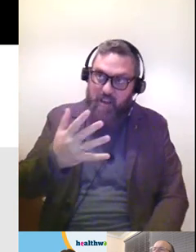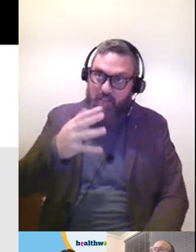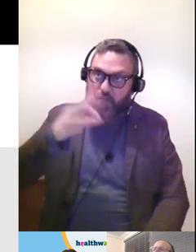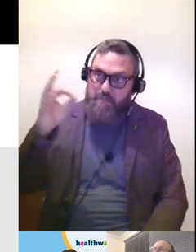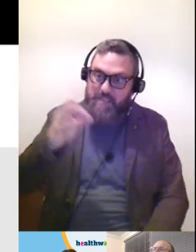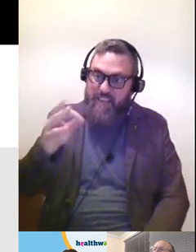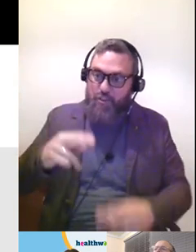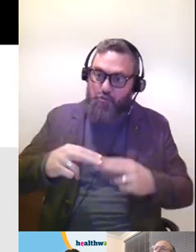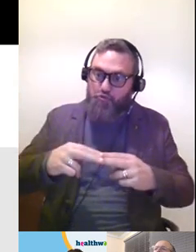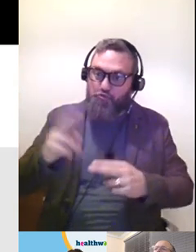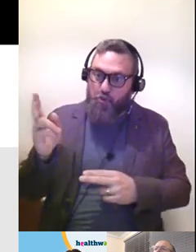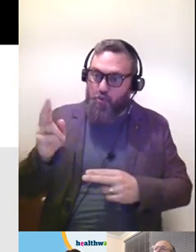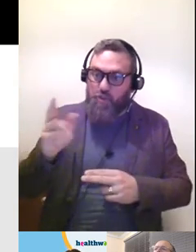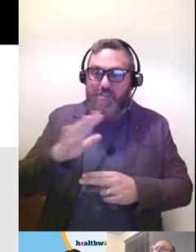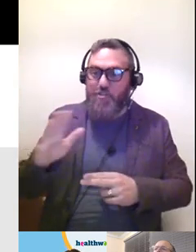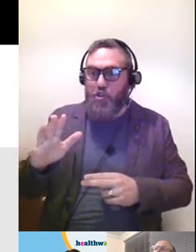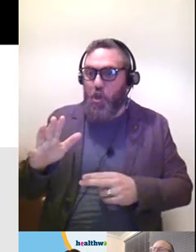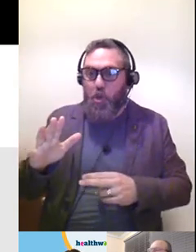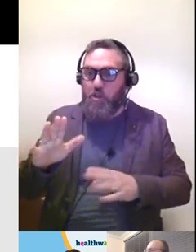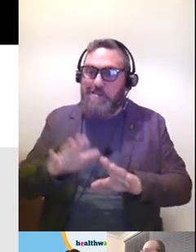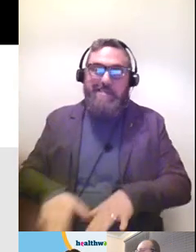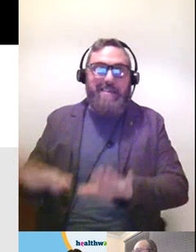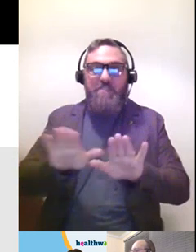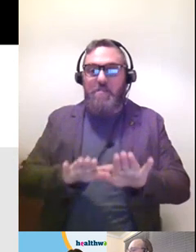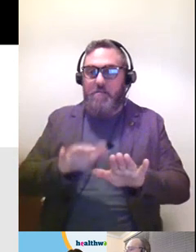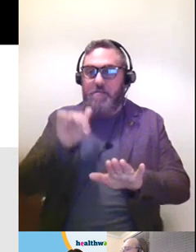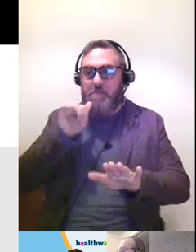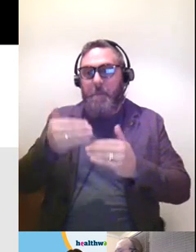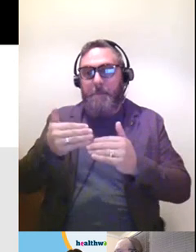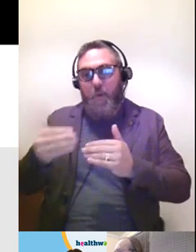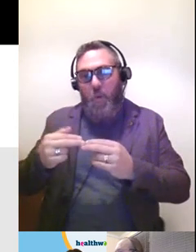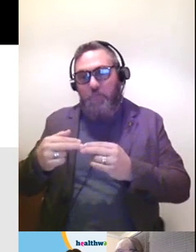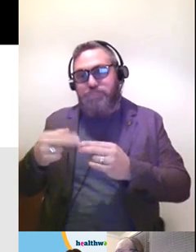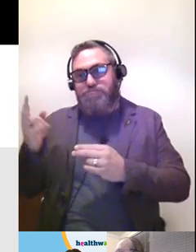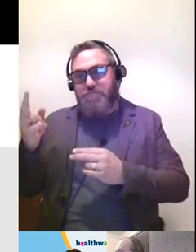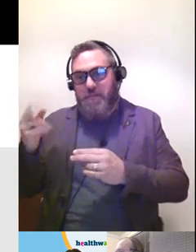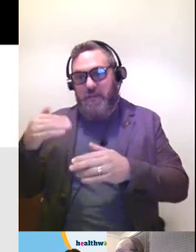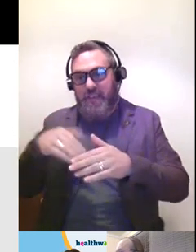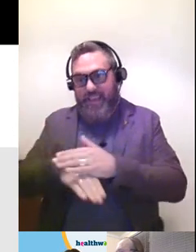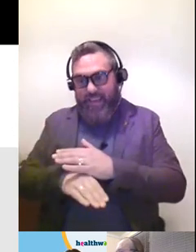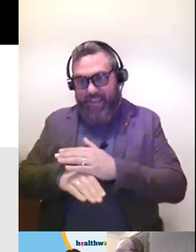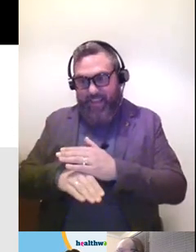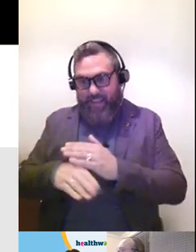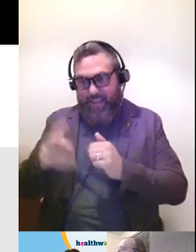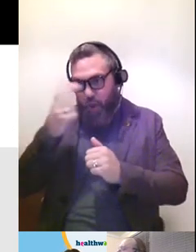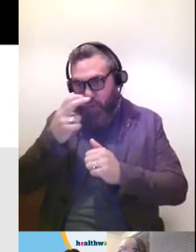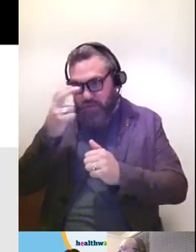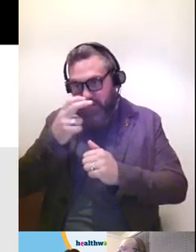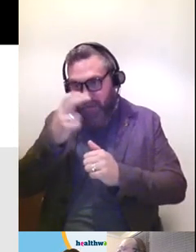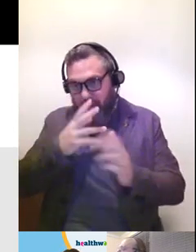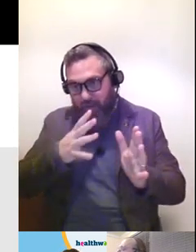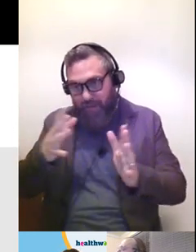growth is not something that's even. We're expecting much more of that growth to be with our population that are getting older.